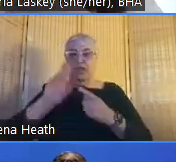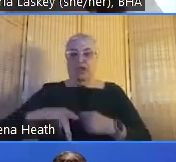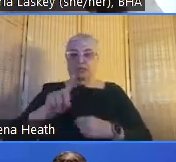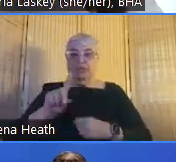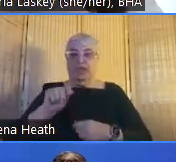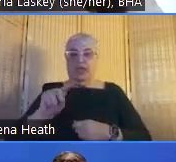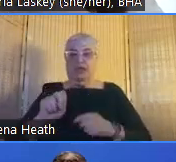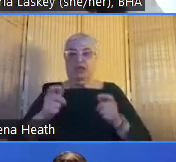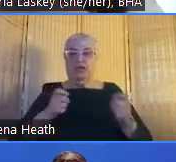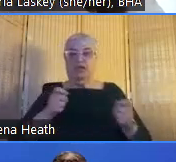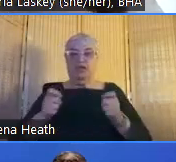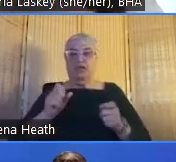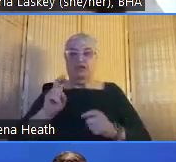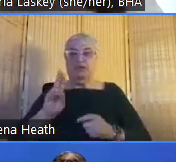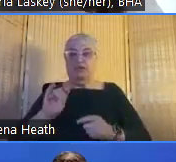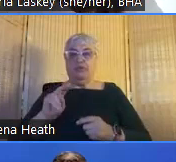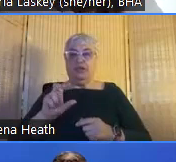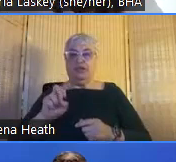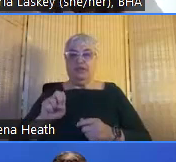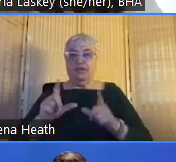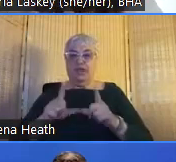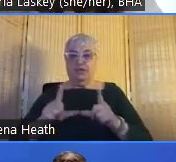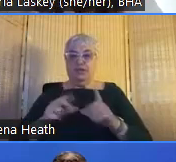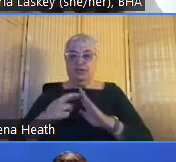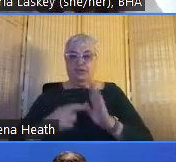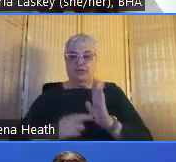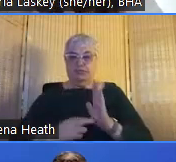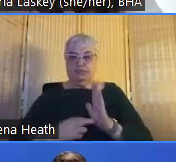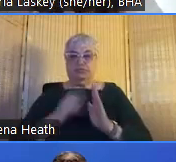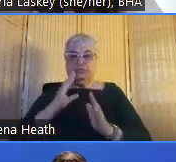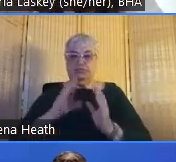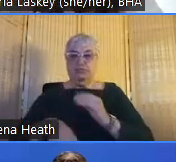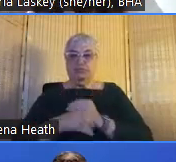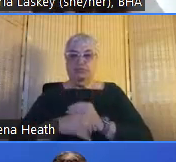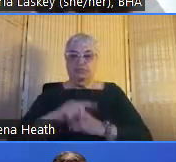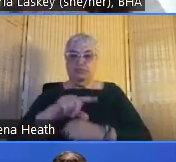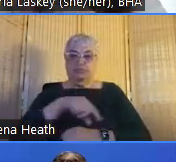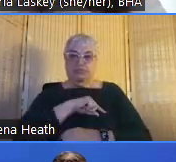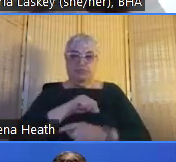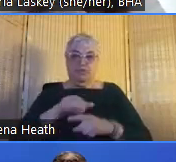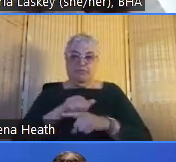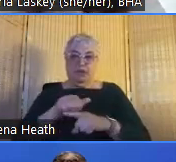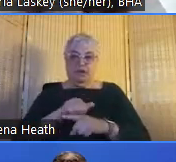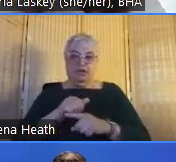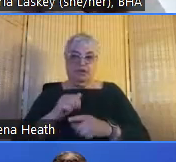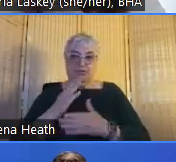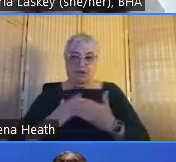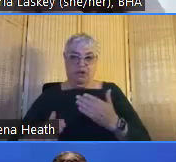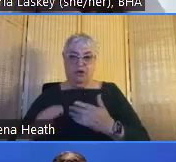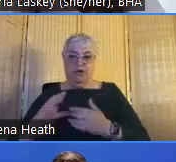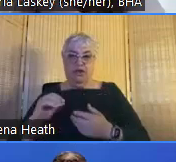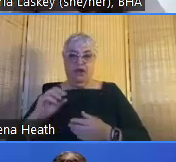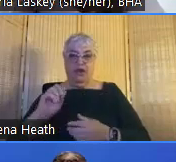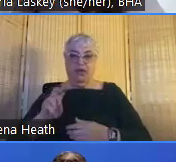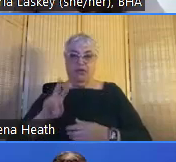controlled substance licensing rules. So we will be updating those, including that qualified practitioner piece. And I see